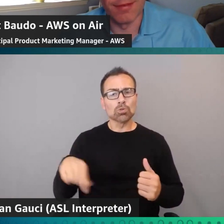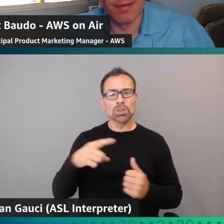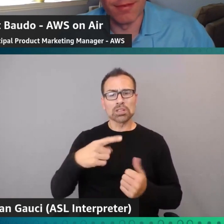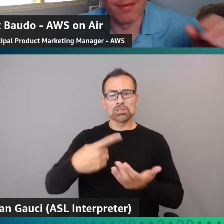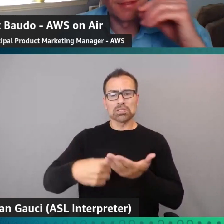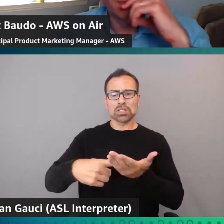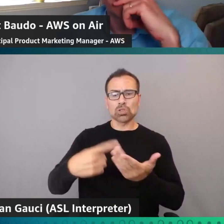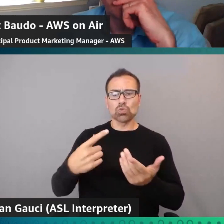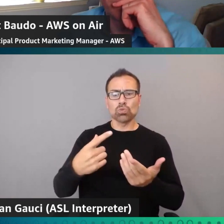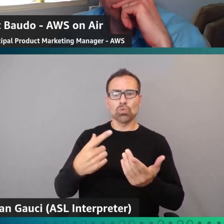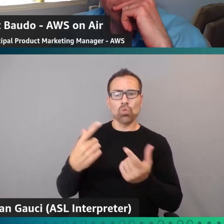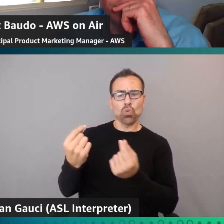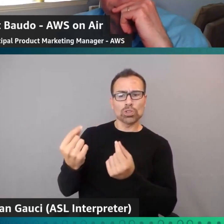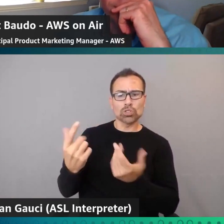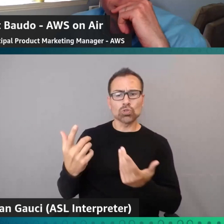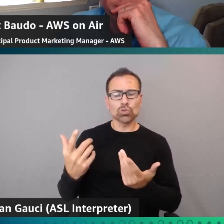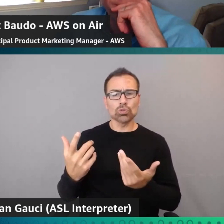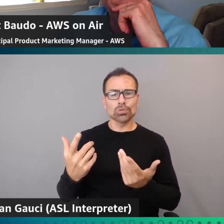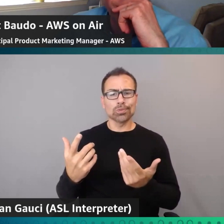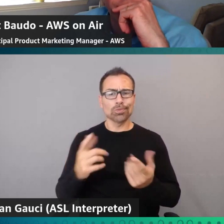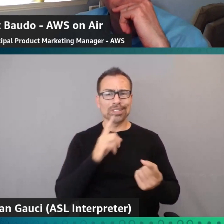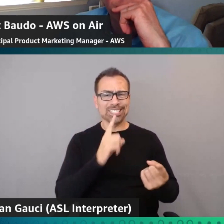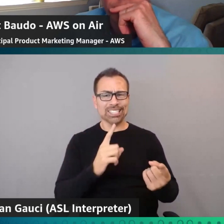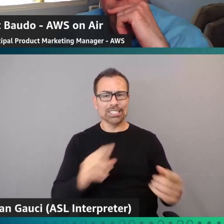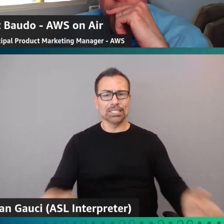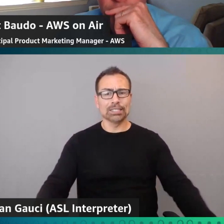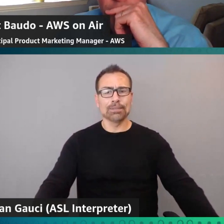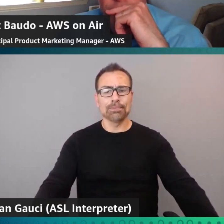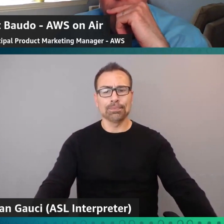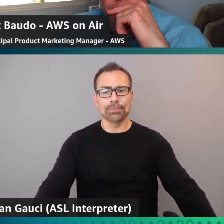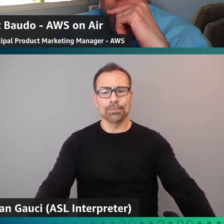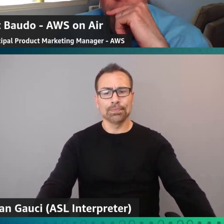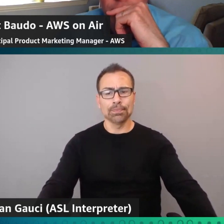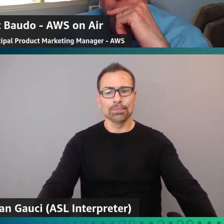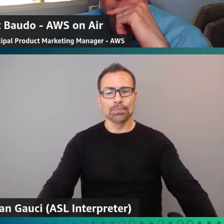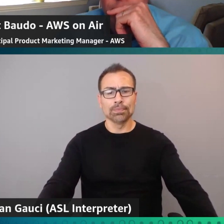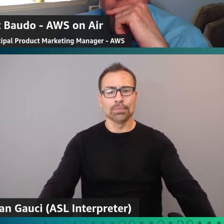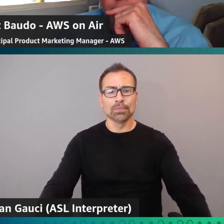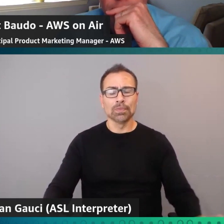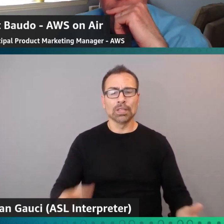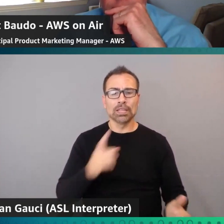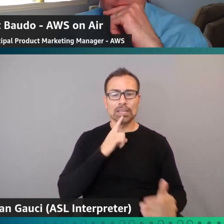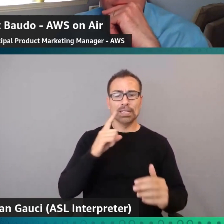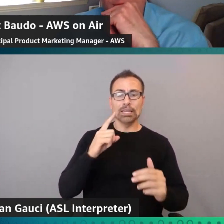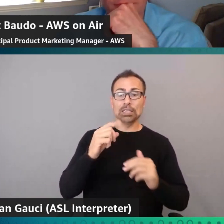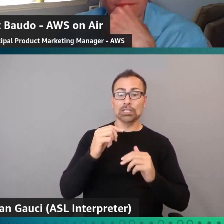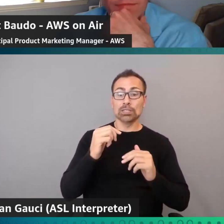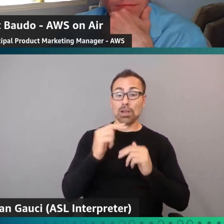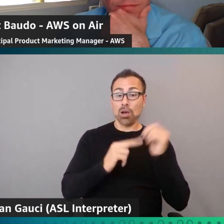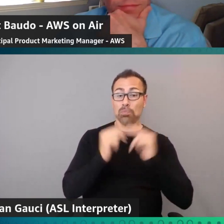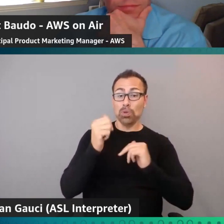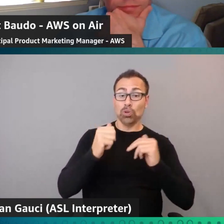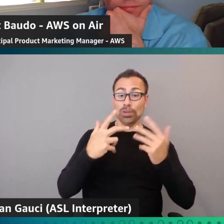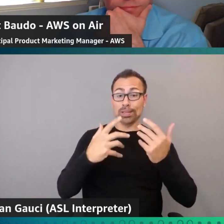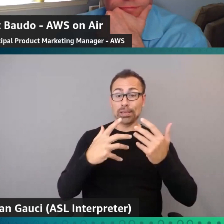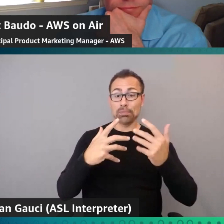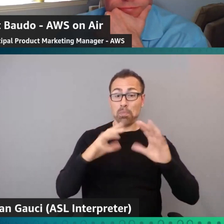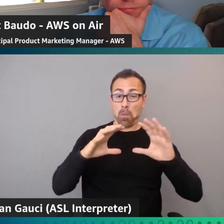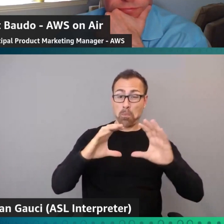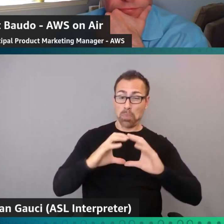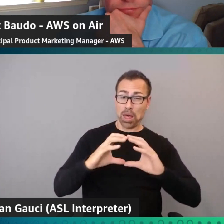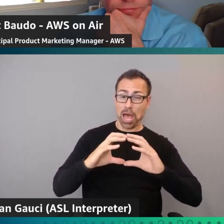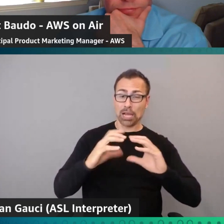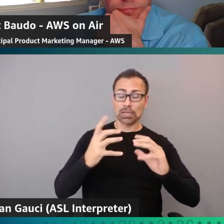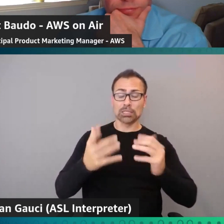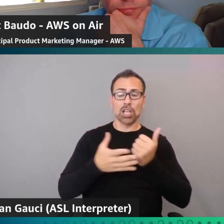So it's a foundational building block to help accelerate design and implementation of customers' own sustainability-related